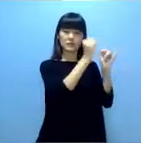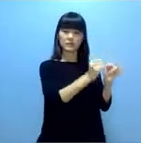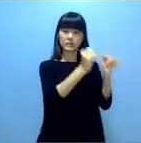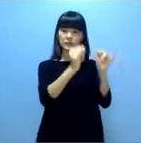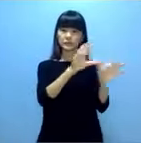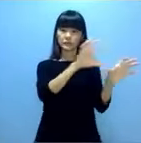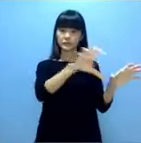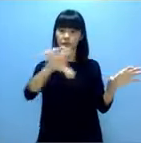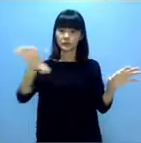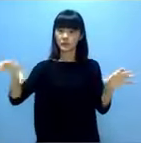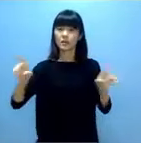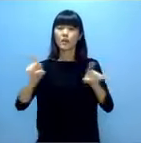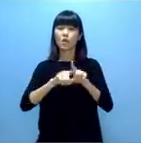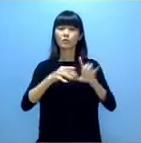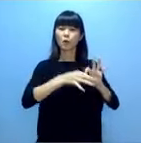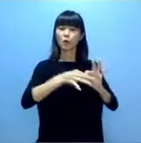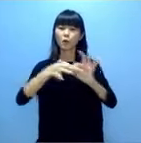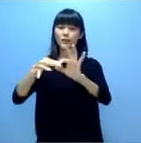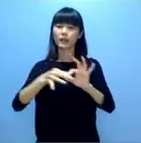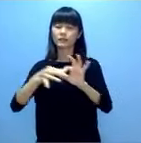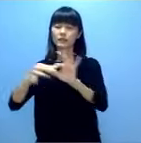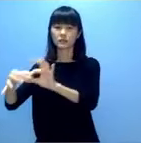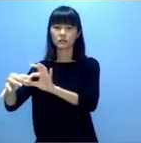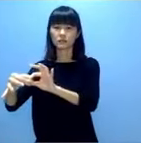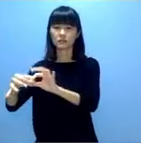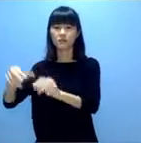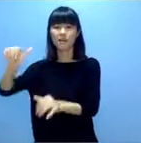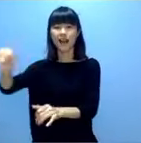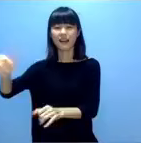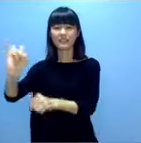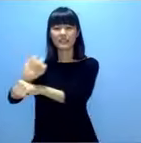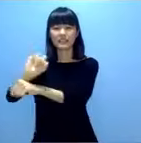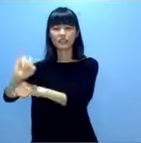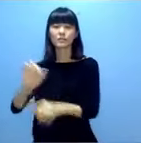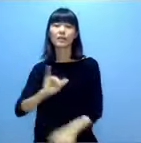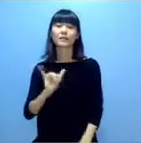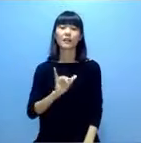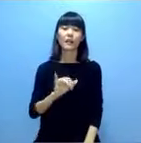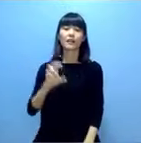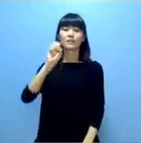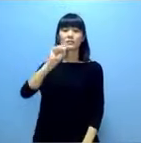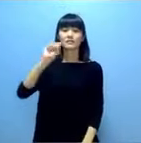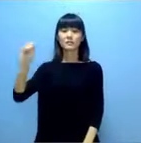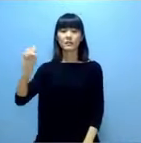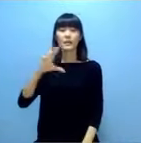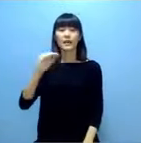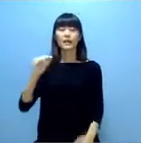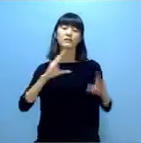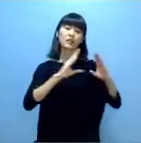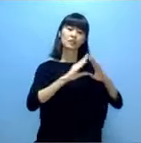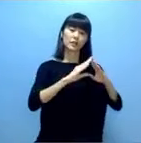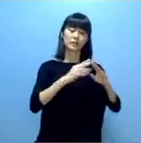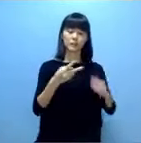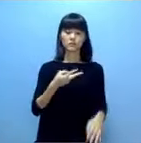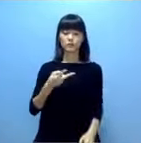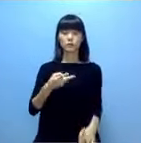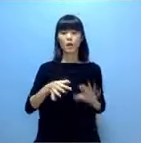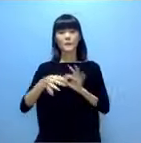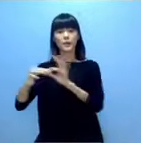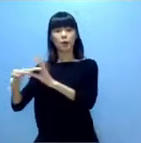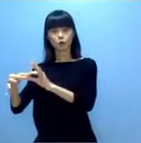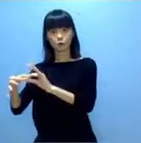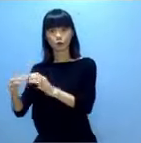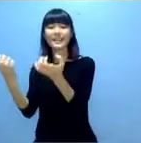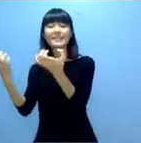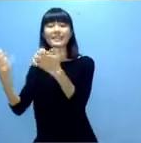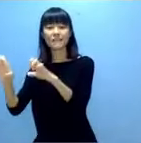other industries based on what our social enterprises are doing, right? So for instance, like Society Staples as well as Adrenaline, we obviously belong to the events